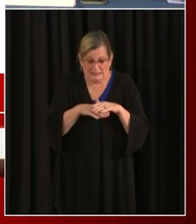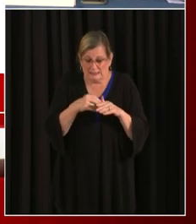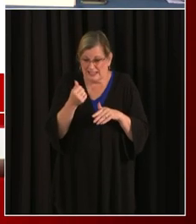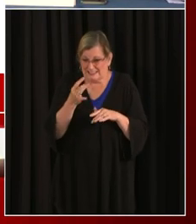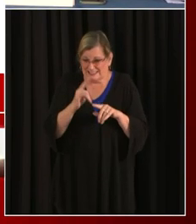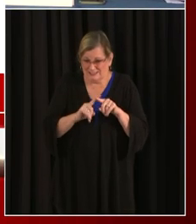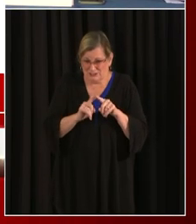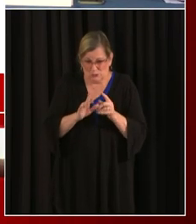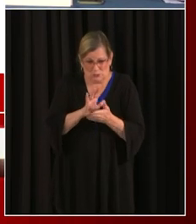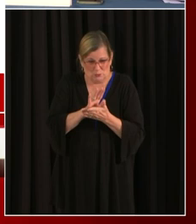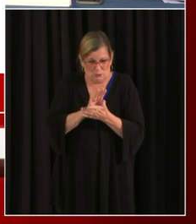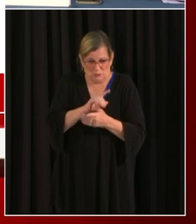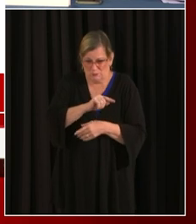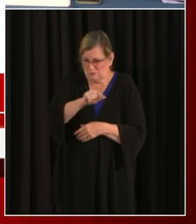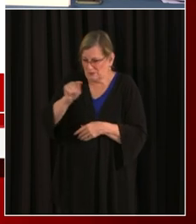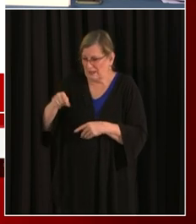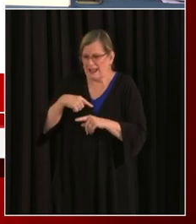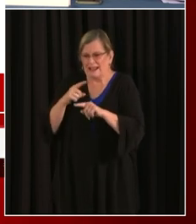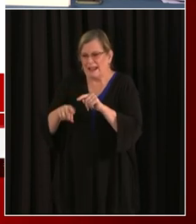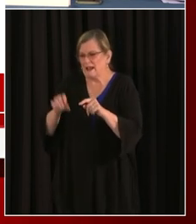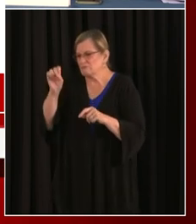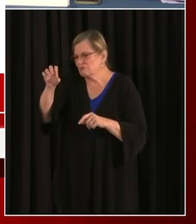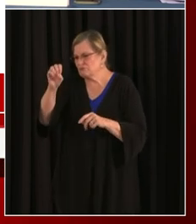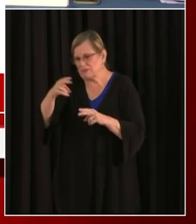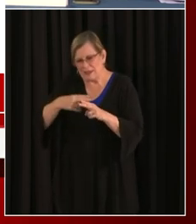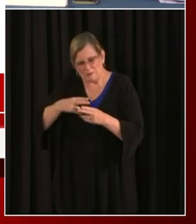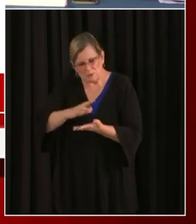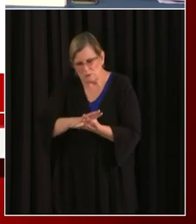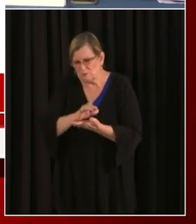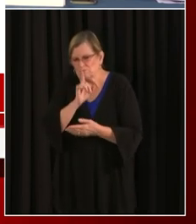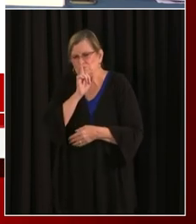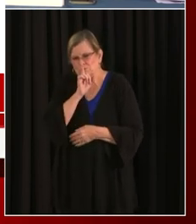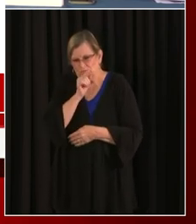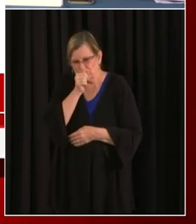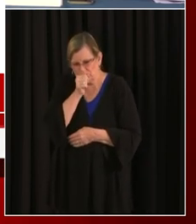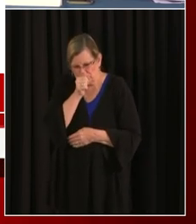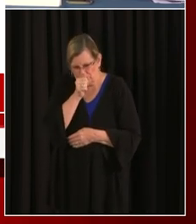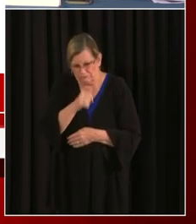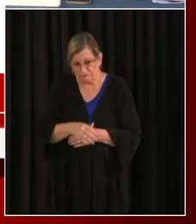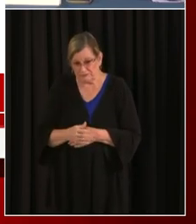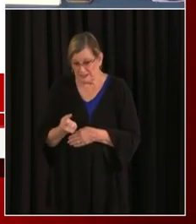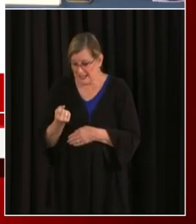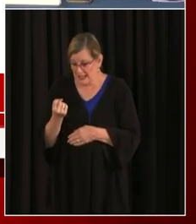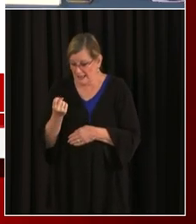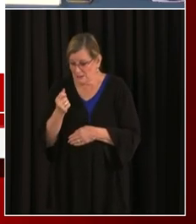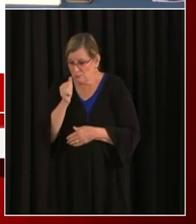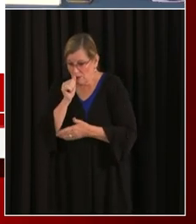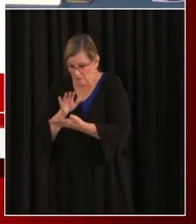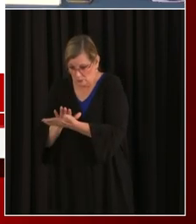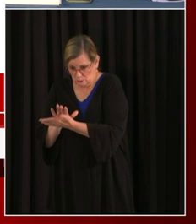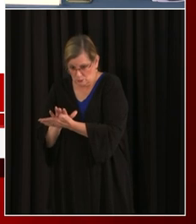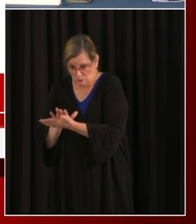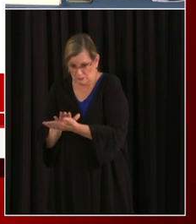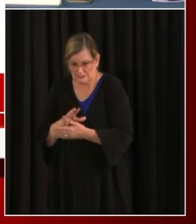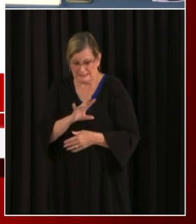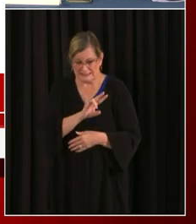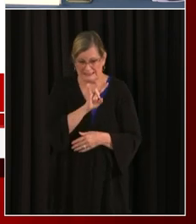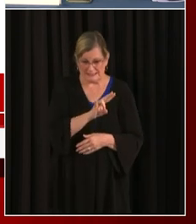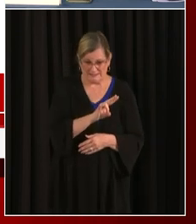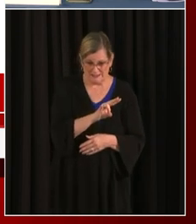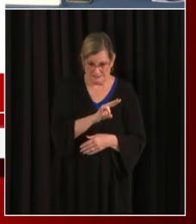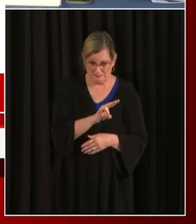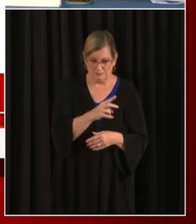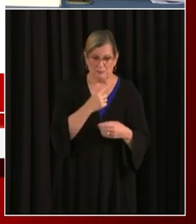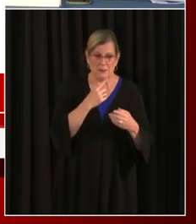able to share with you the names of those schools, but there were 11 private and parochial schools and 7 public charter schools that were